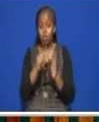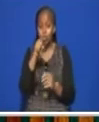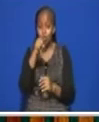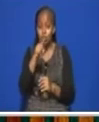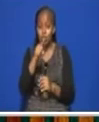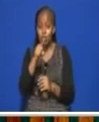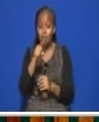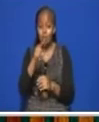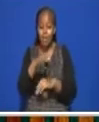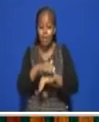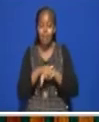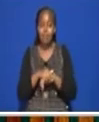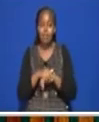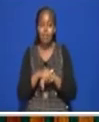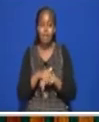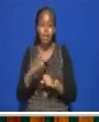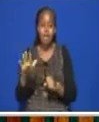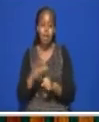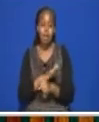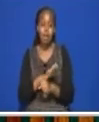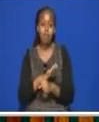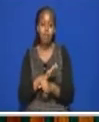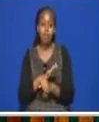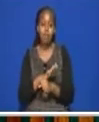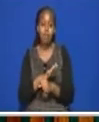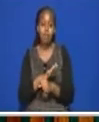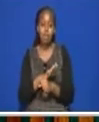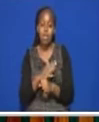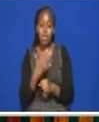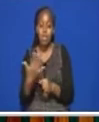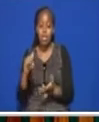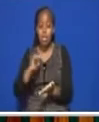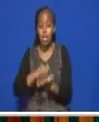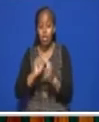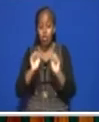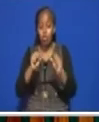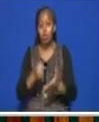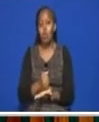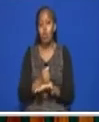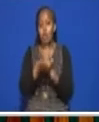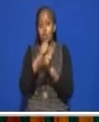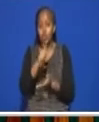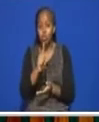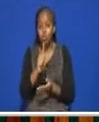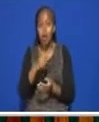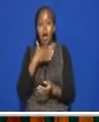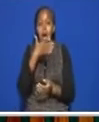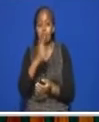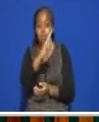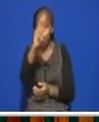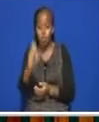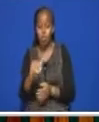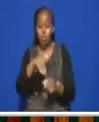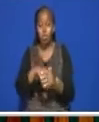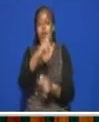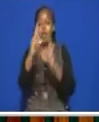gained enough insight that can help you tackle questions in